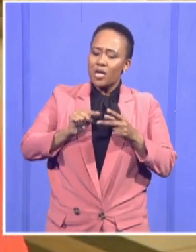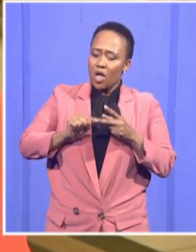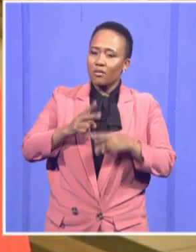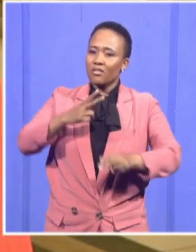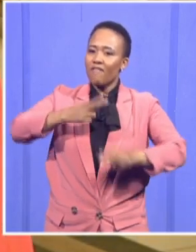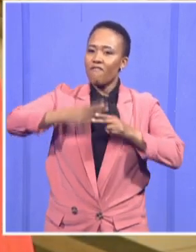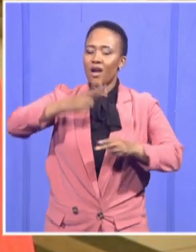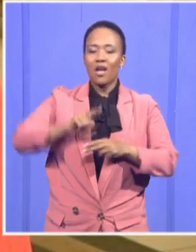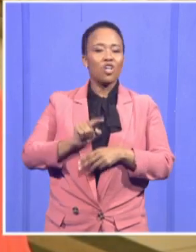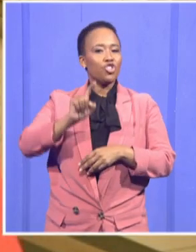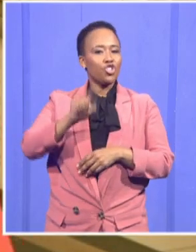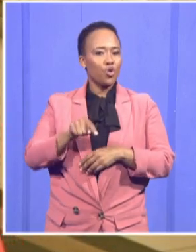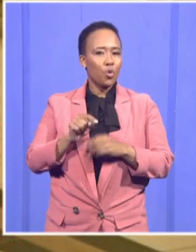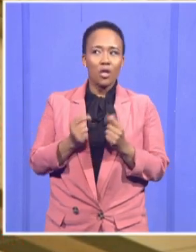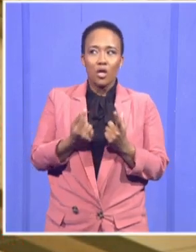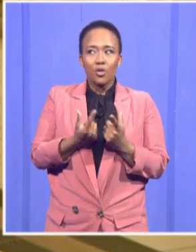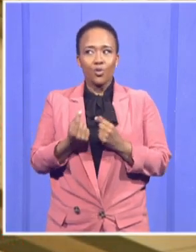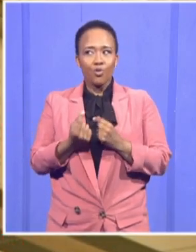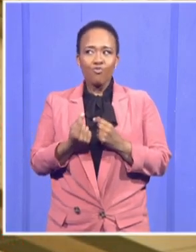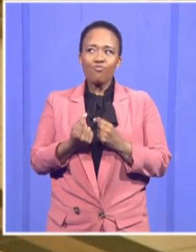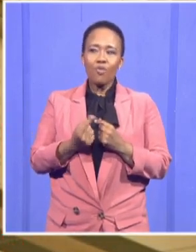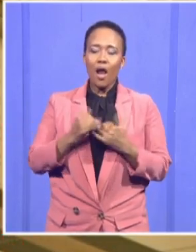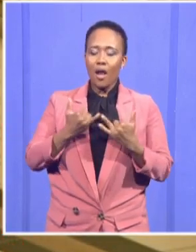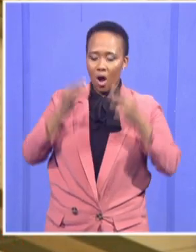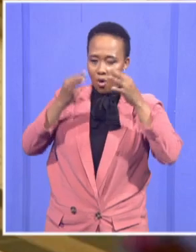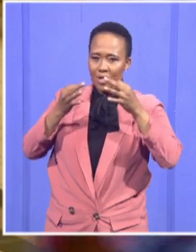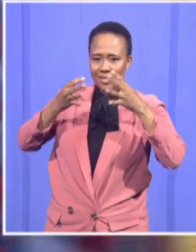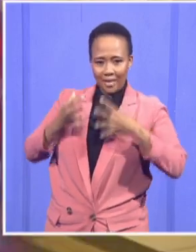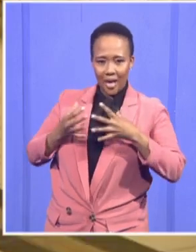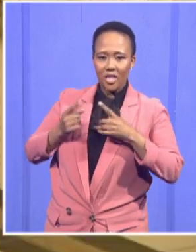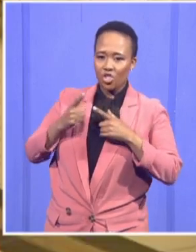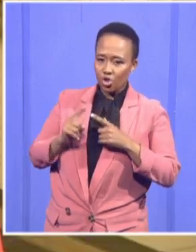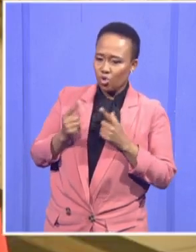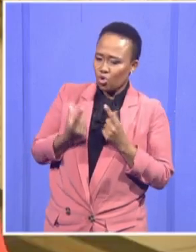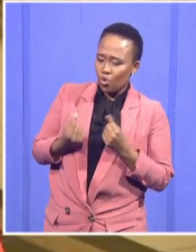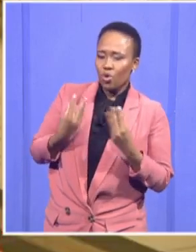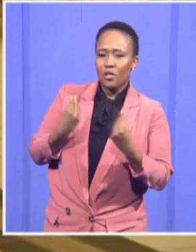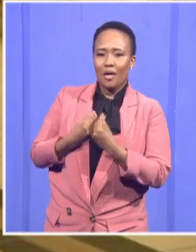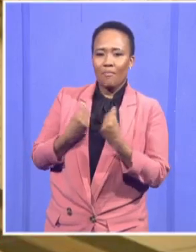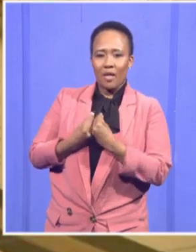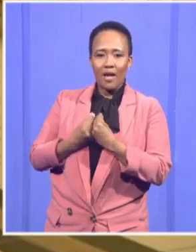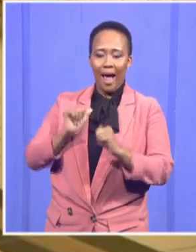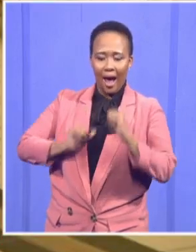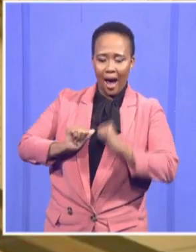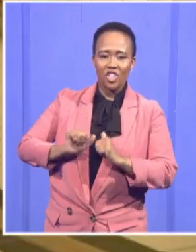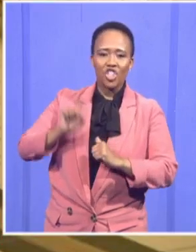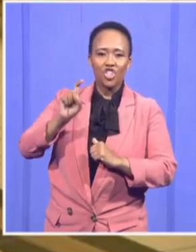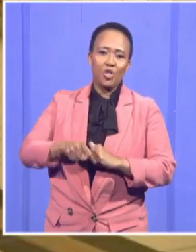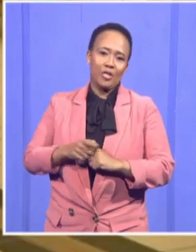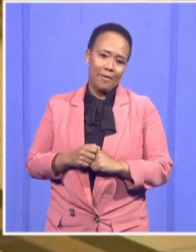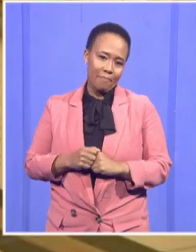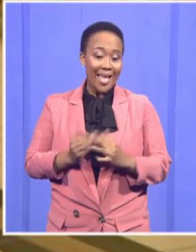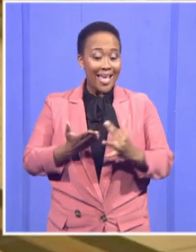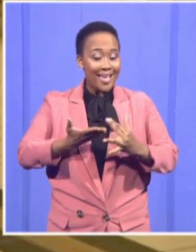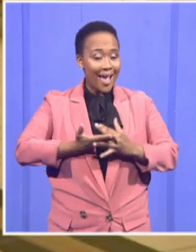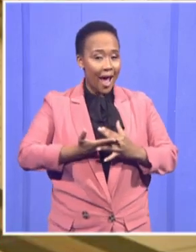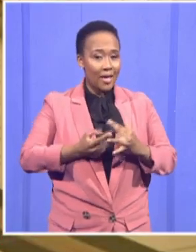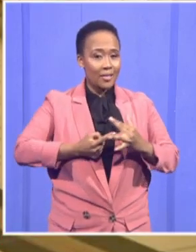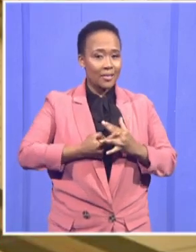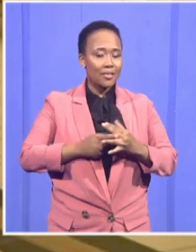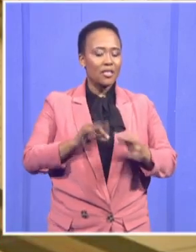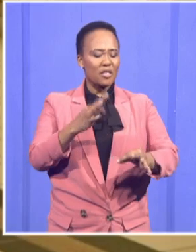act on it, and they decided to act on it now. So it is a very intense case, in particular if you look